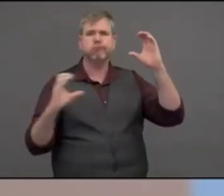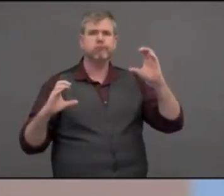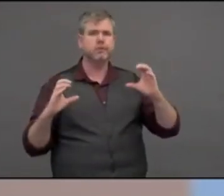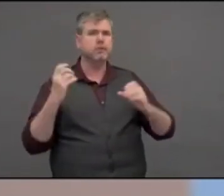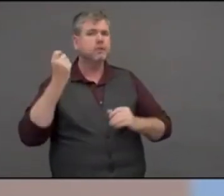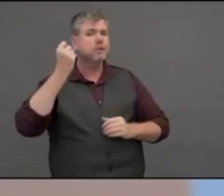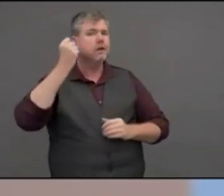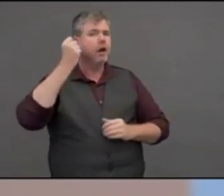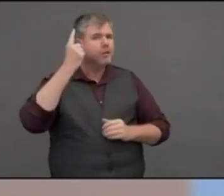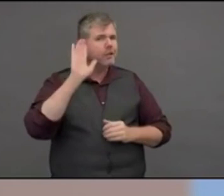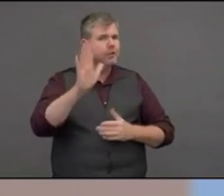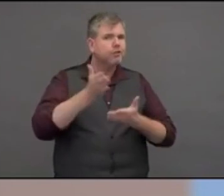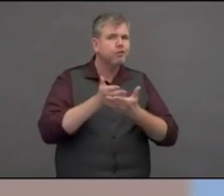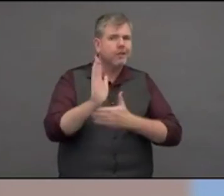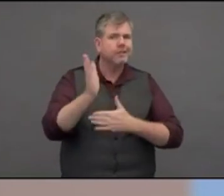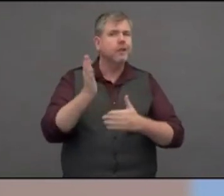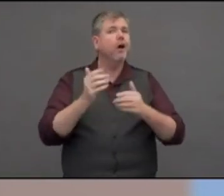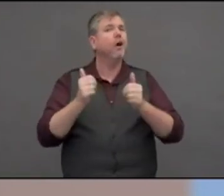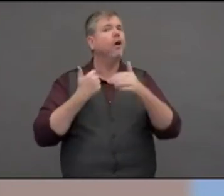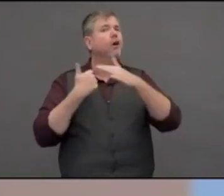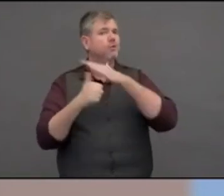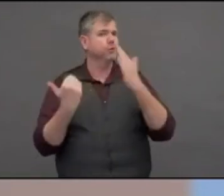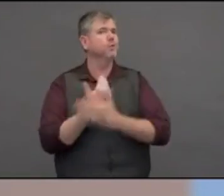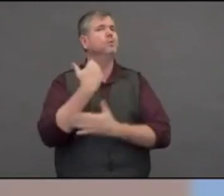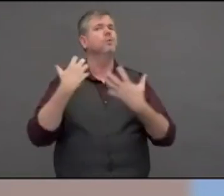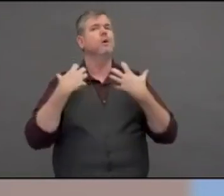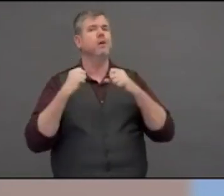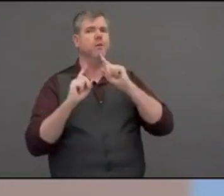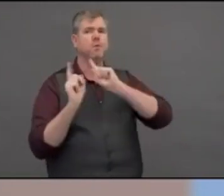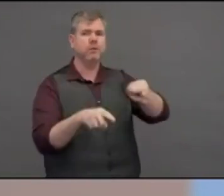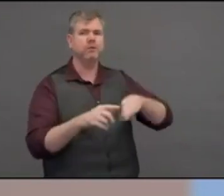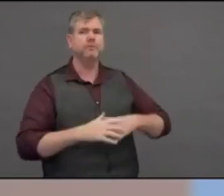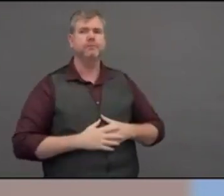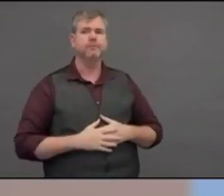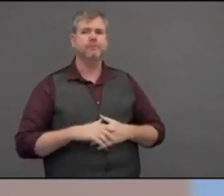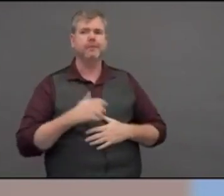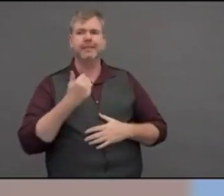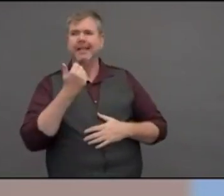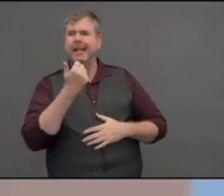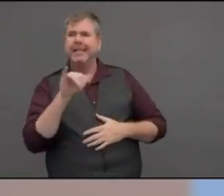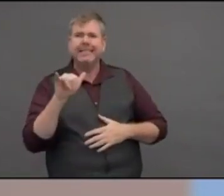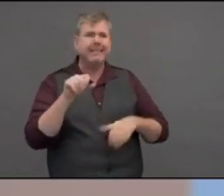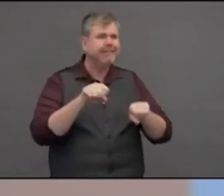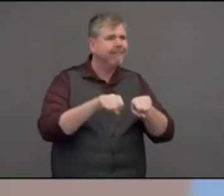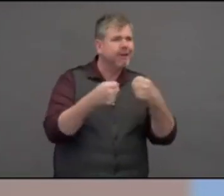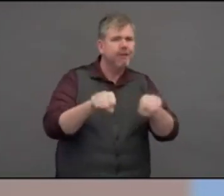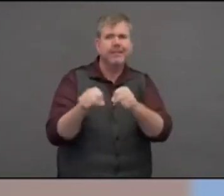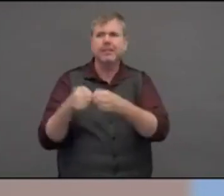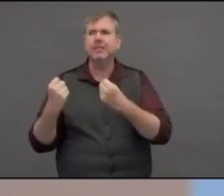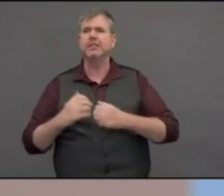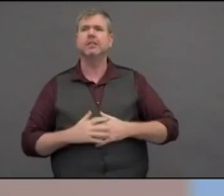and report any violation. To everyone out there, please have a wonderful day.